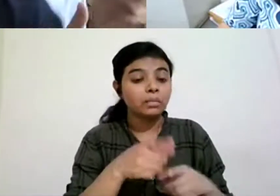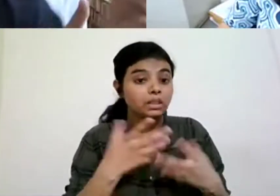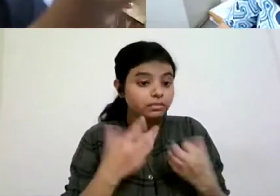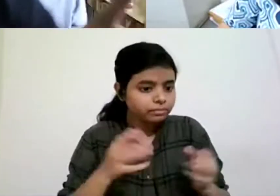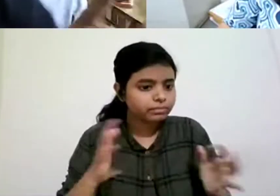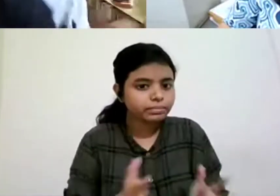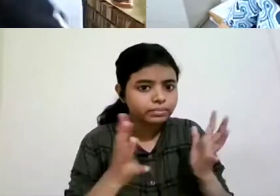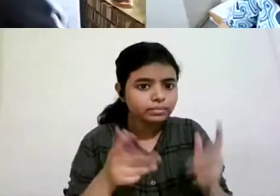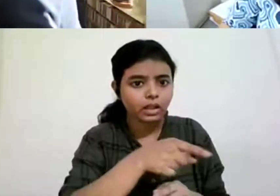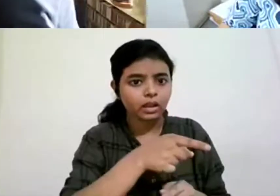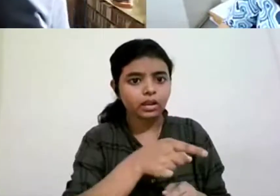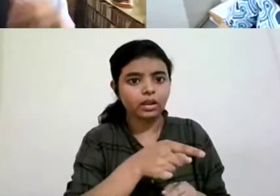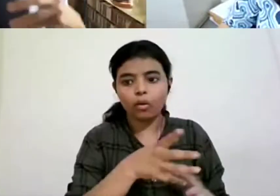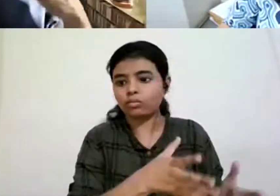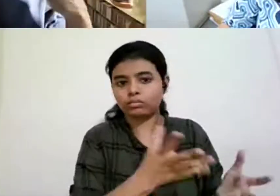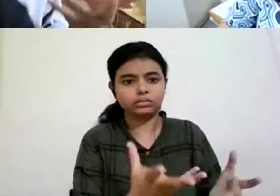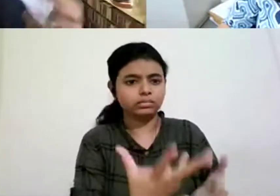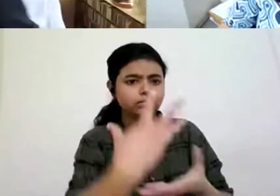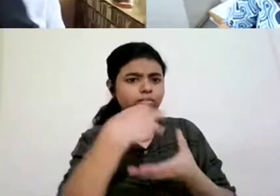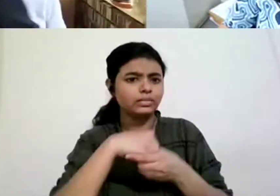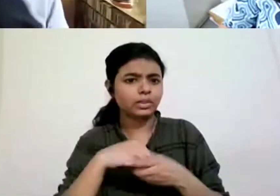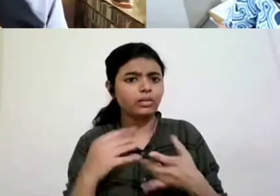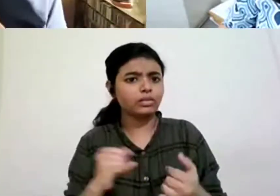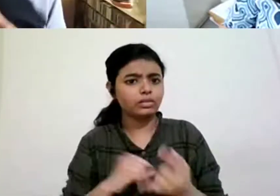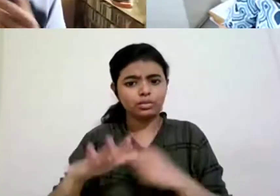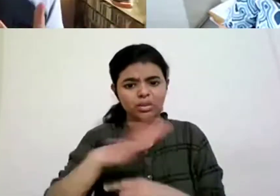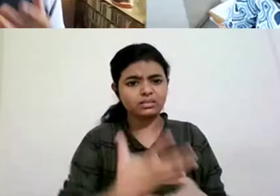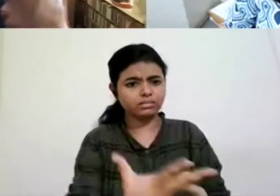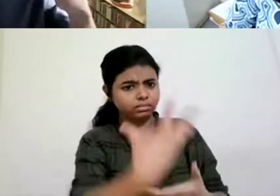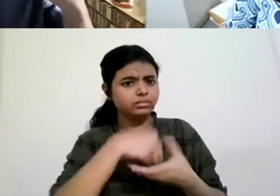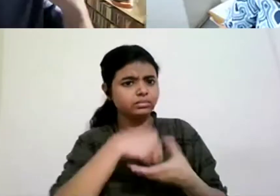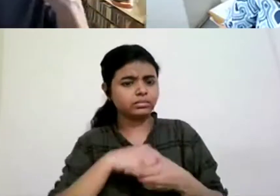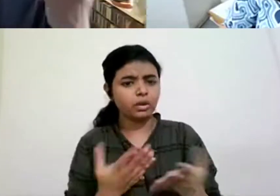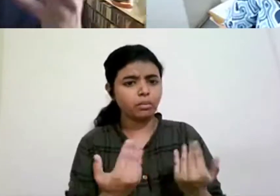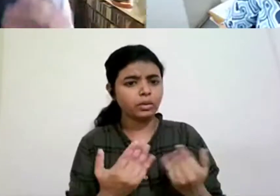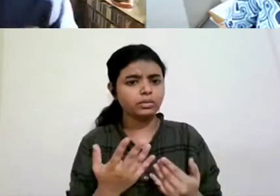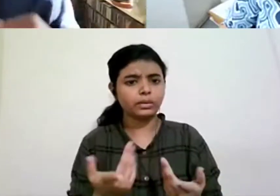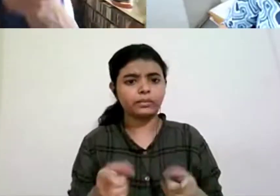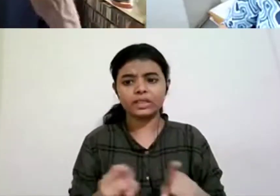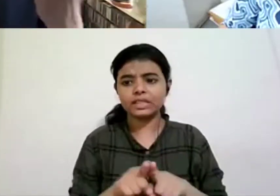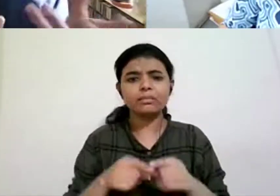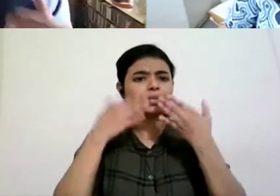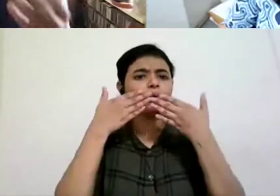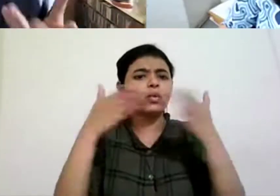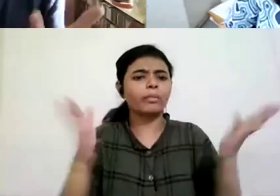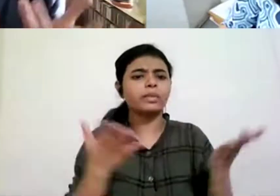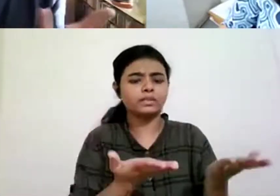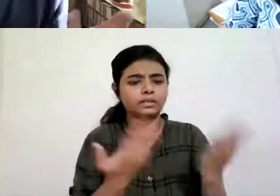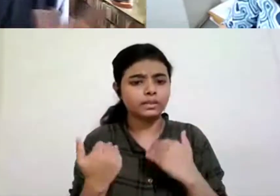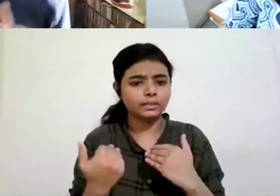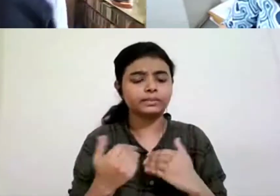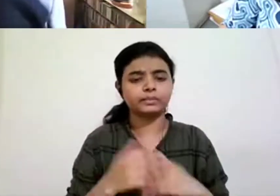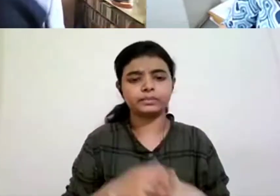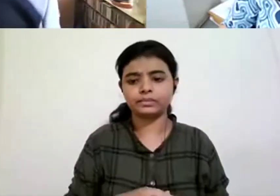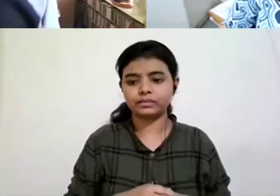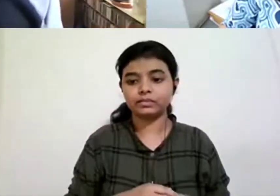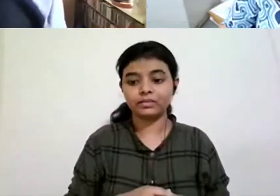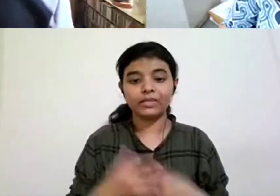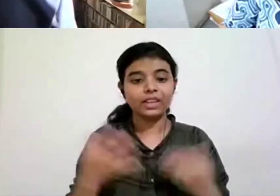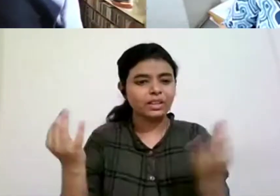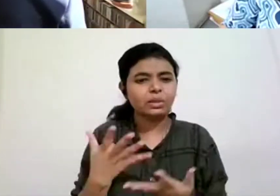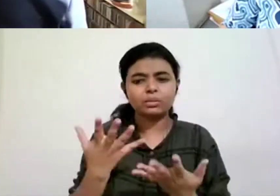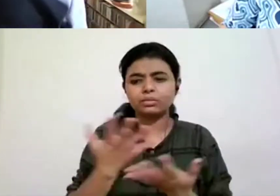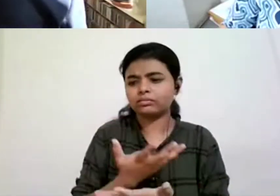to go into this situation, being open to try new